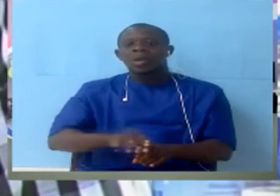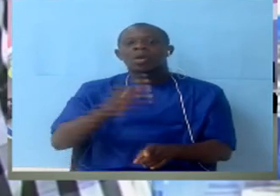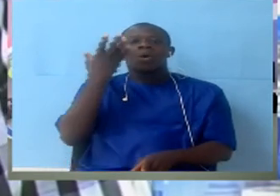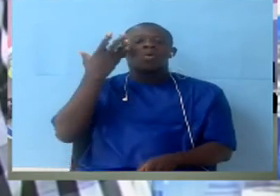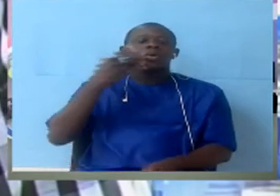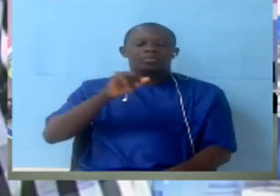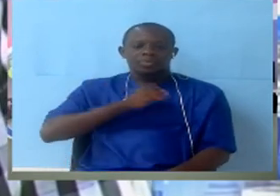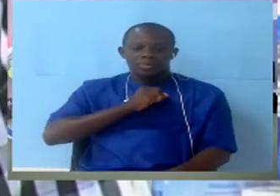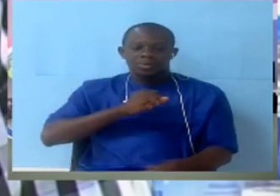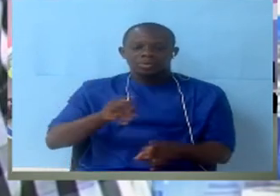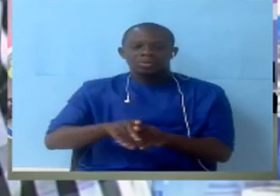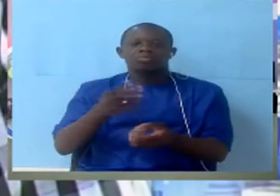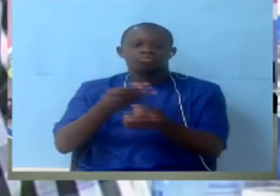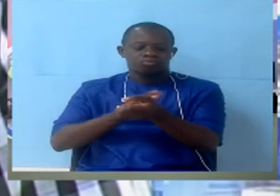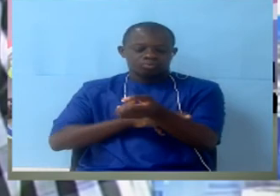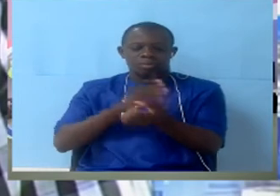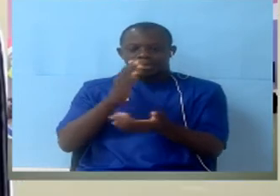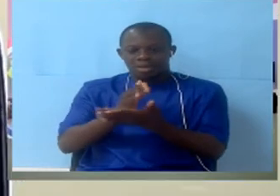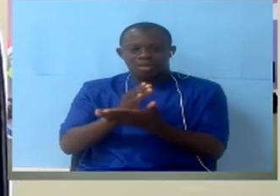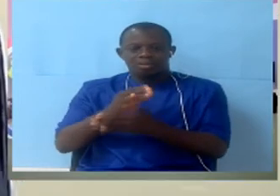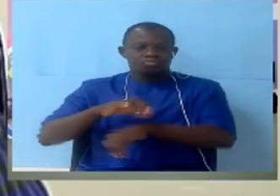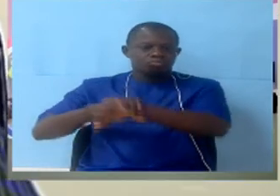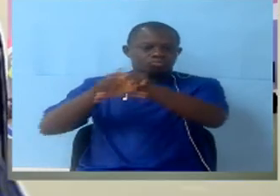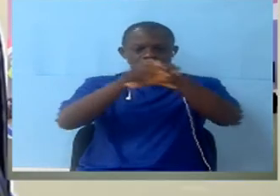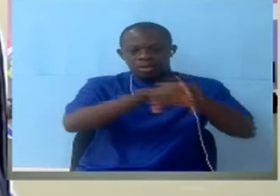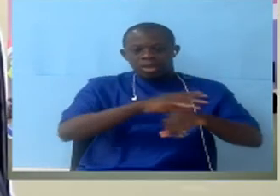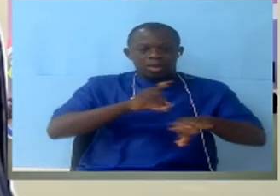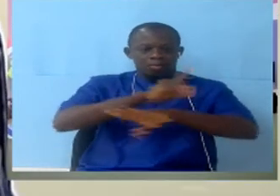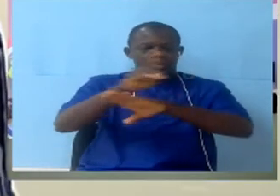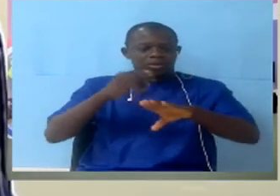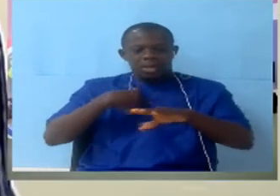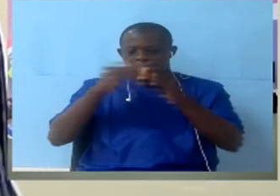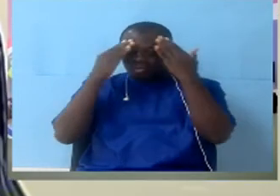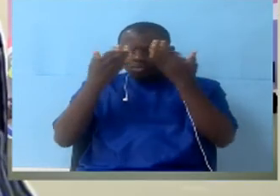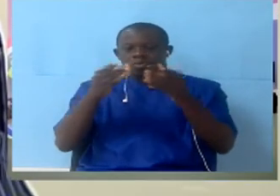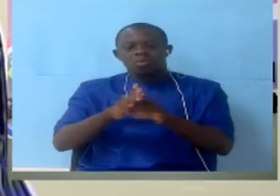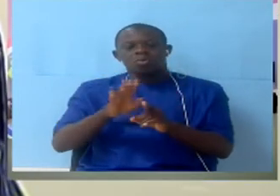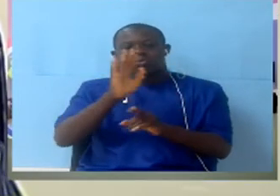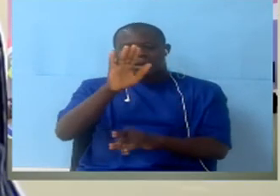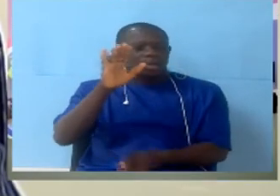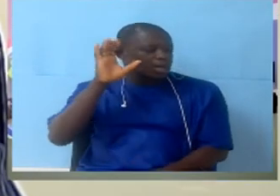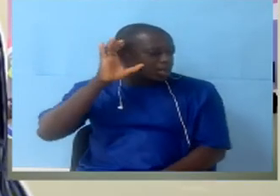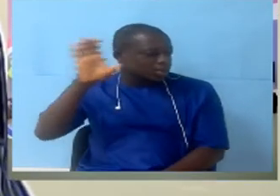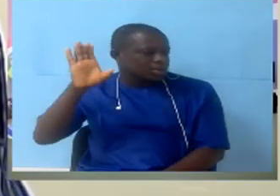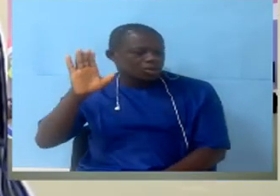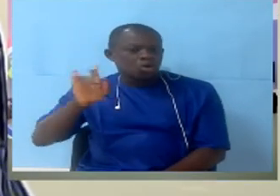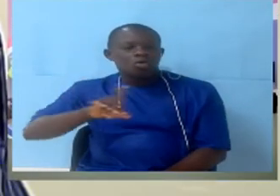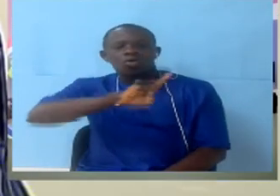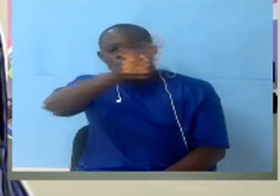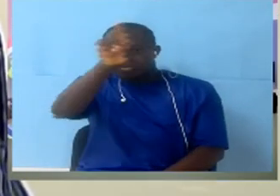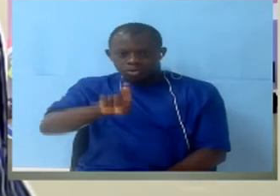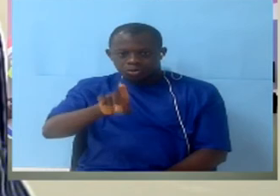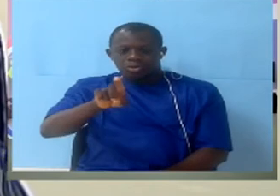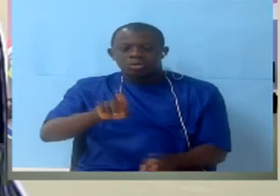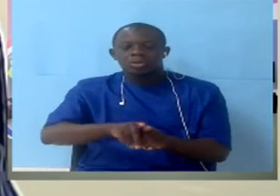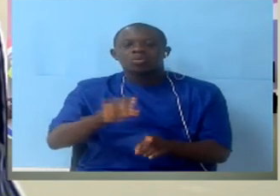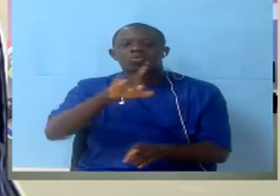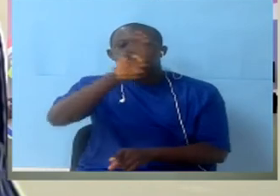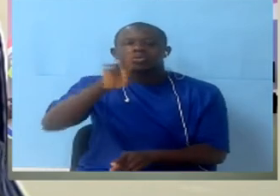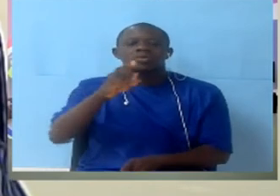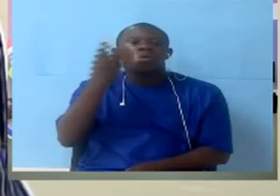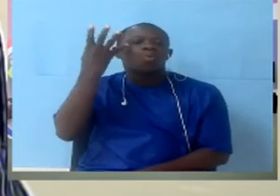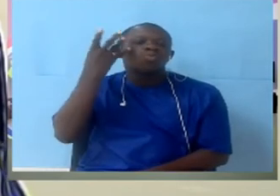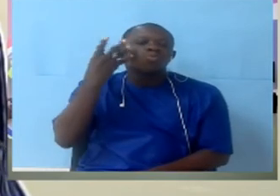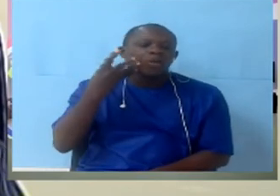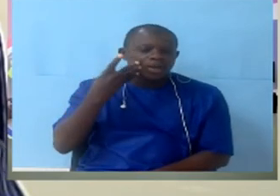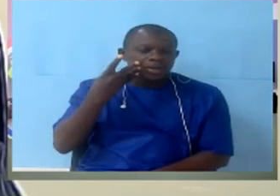ship actually I didn't know where he took them to you have to listen to the question ko ye la moy ñi ne ka rola ñi ñi la moy iba faam la la ka